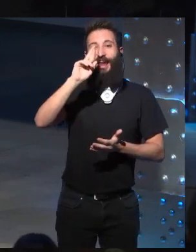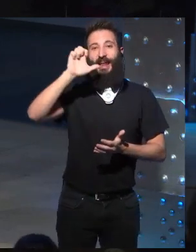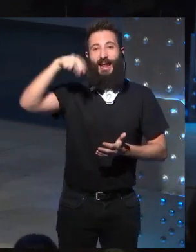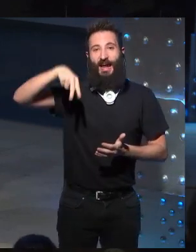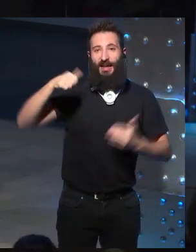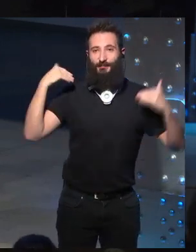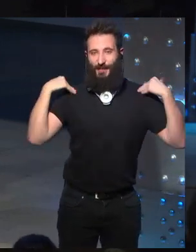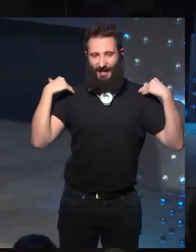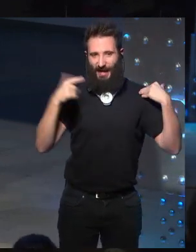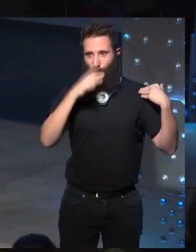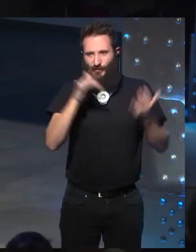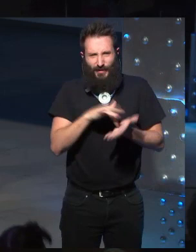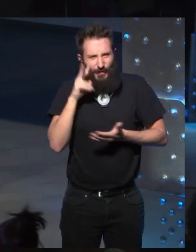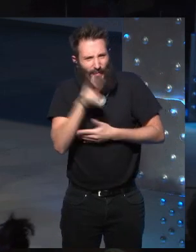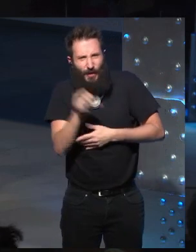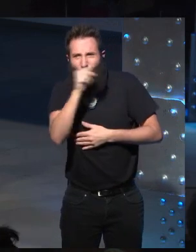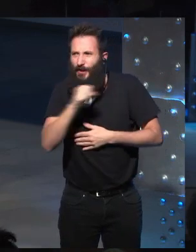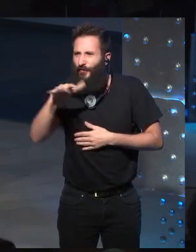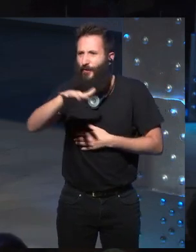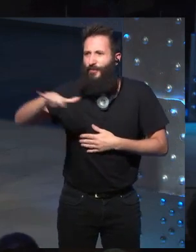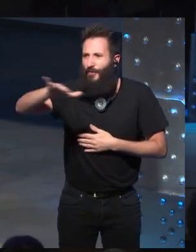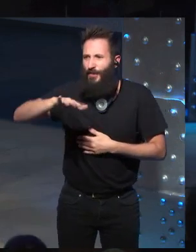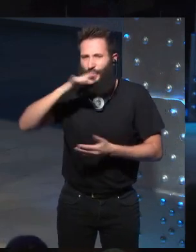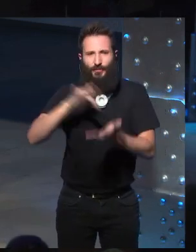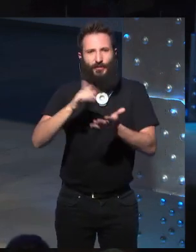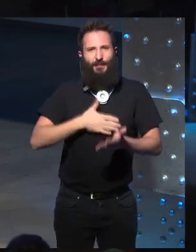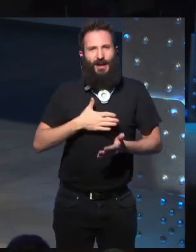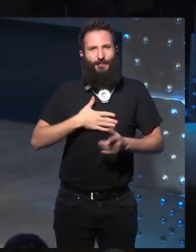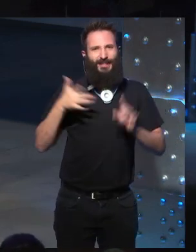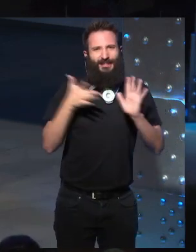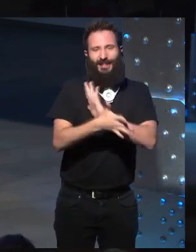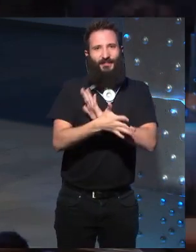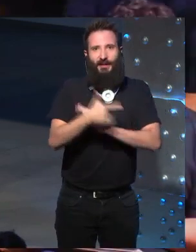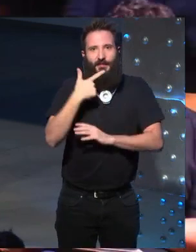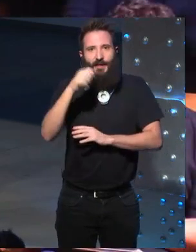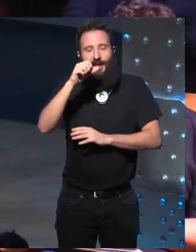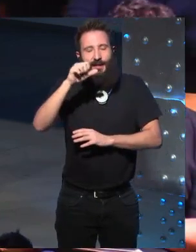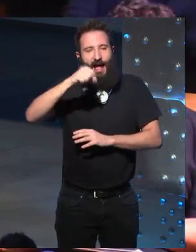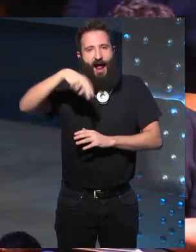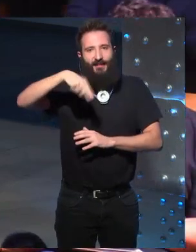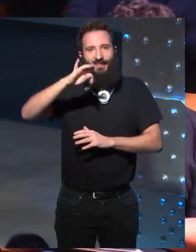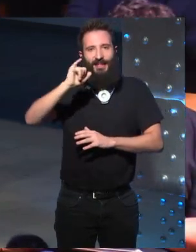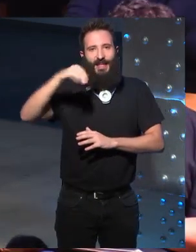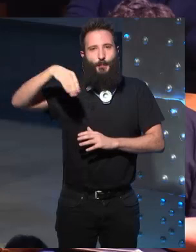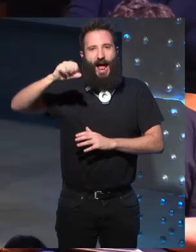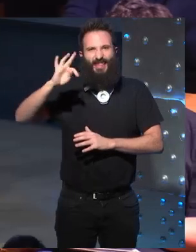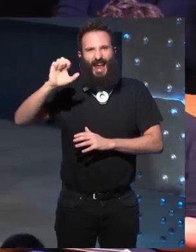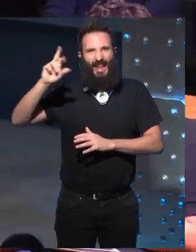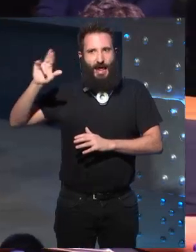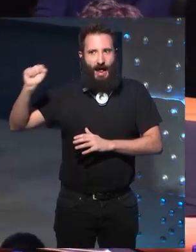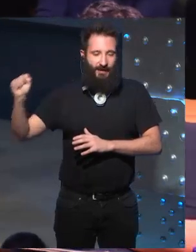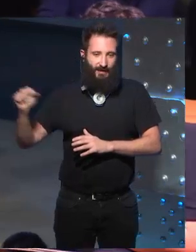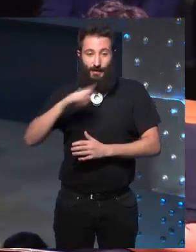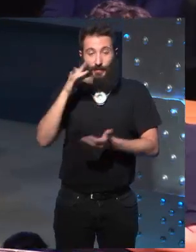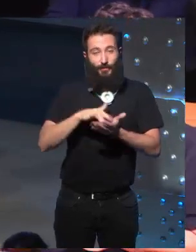or Tuesday goers. Have we got the microphone out there? This is like antimatter for me, this microphone.